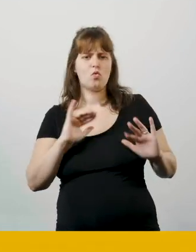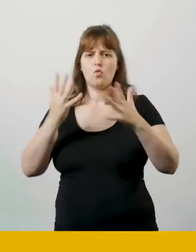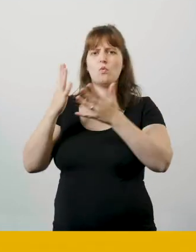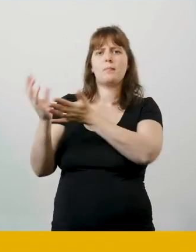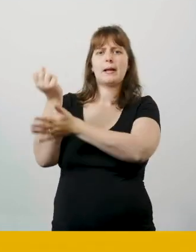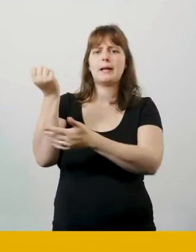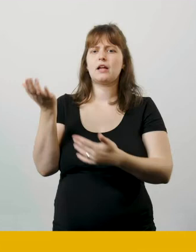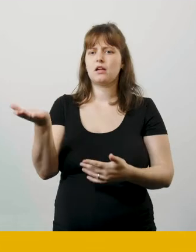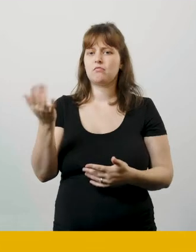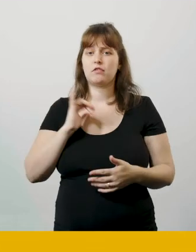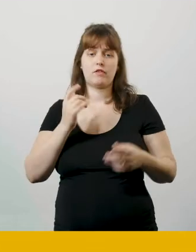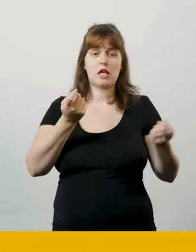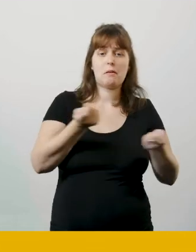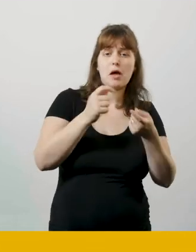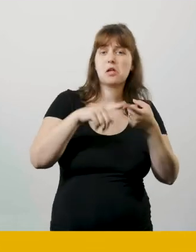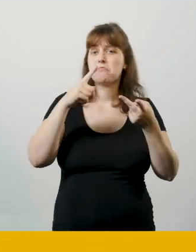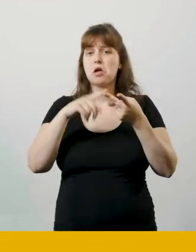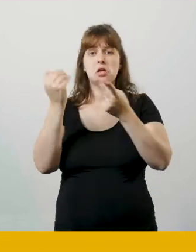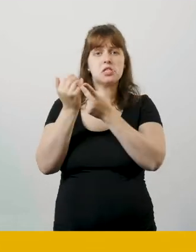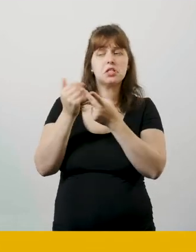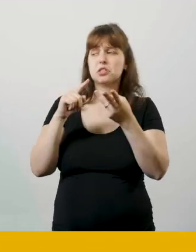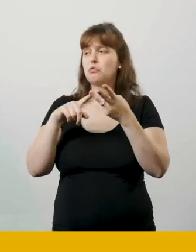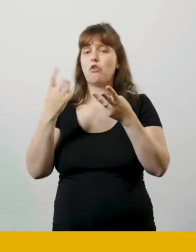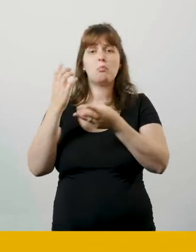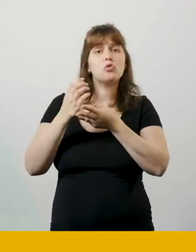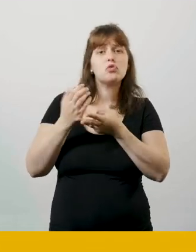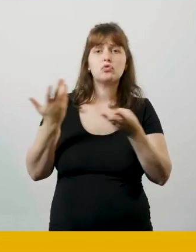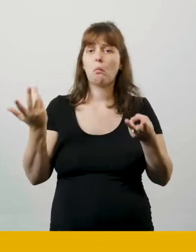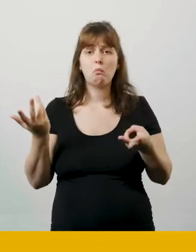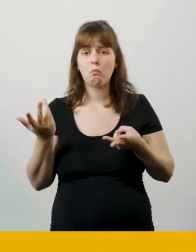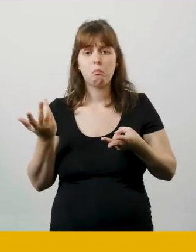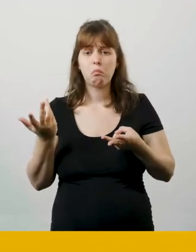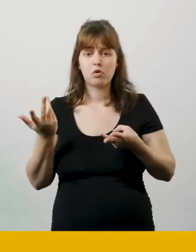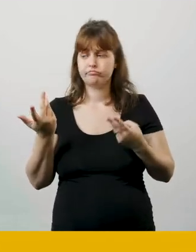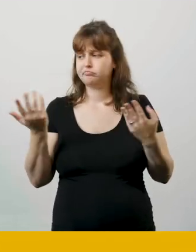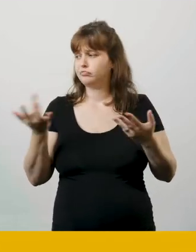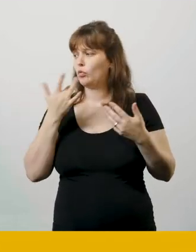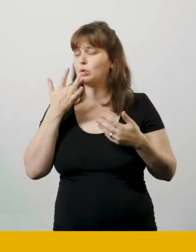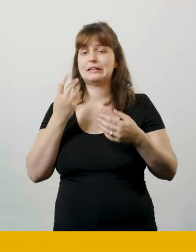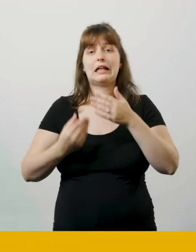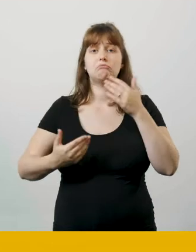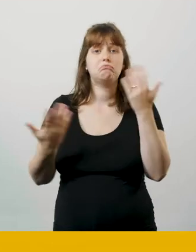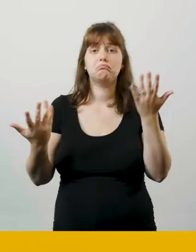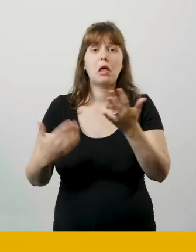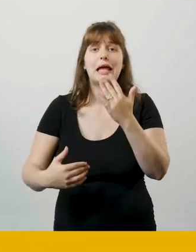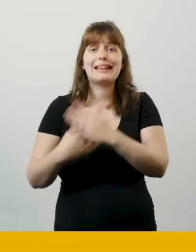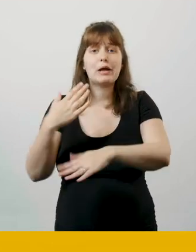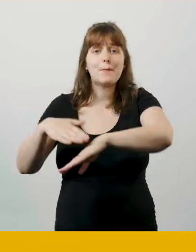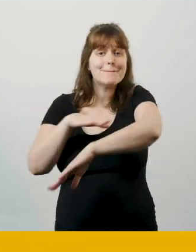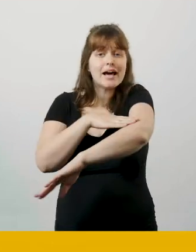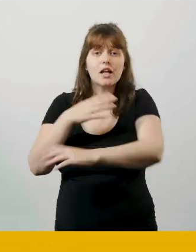with a campaign? Is it with a service, with a product? Are you designing a new